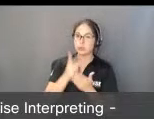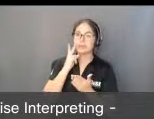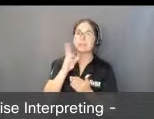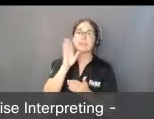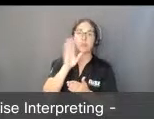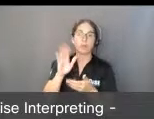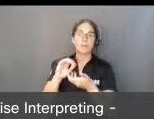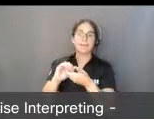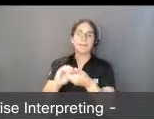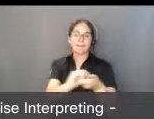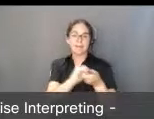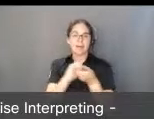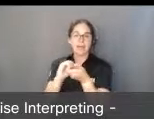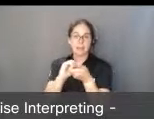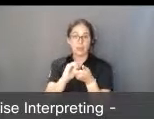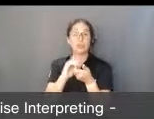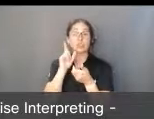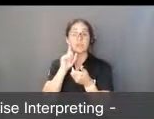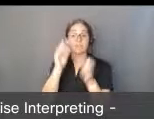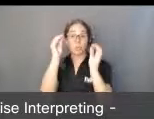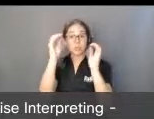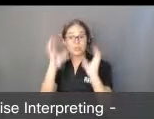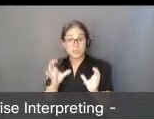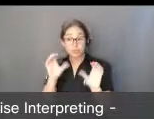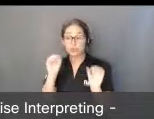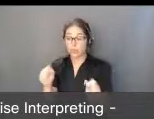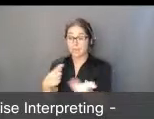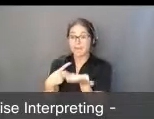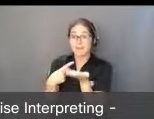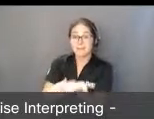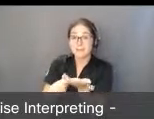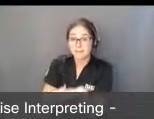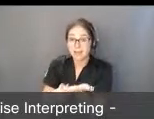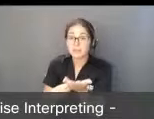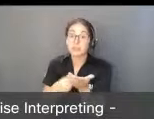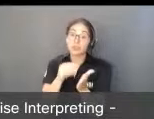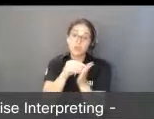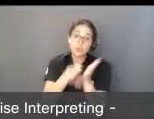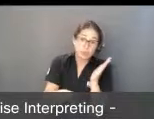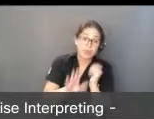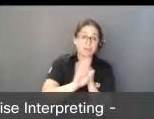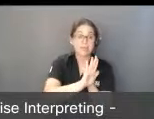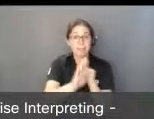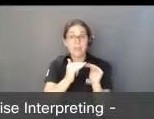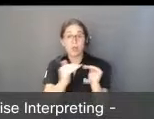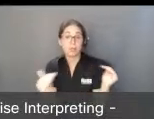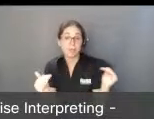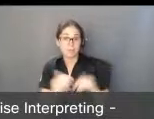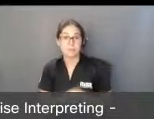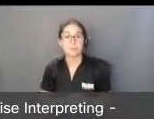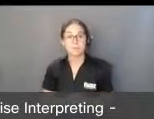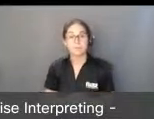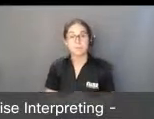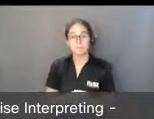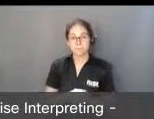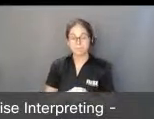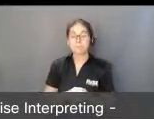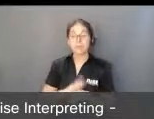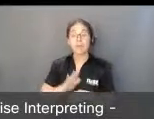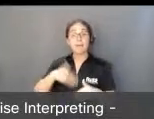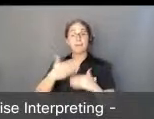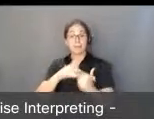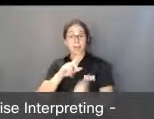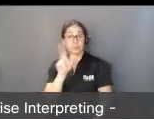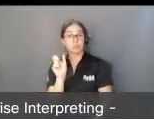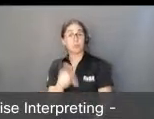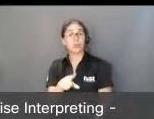collaboration time for teachers to discuss students and where they're at also. Okay, my next question is